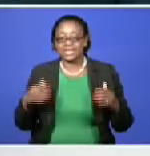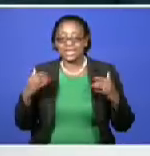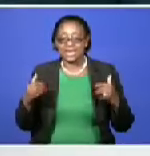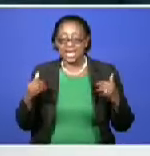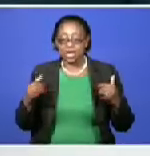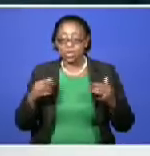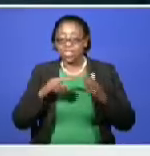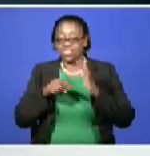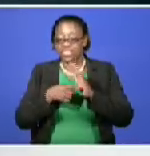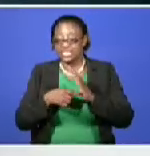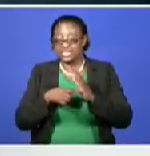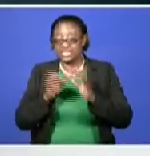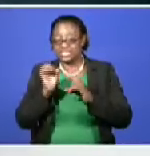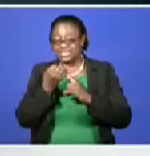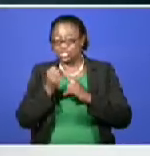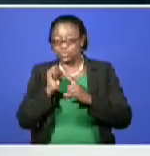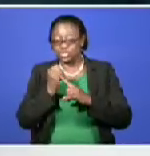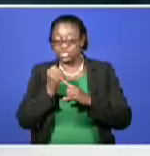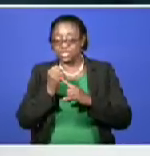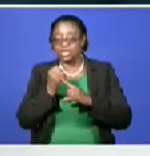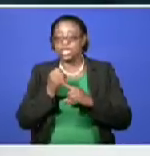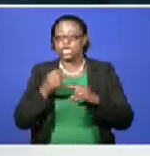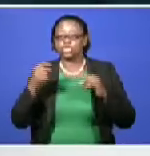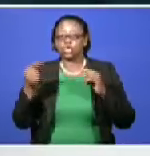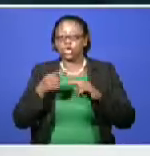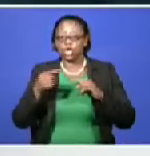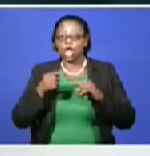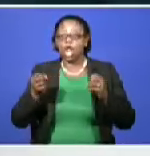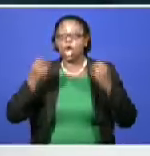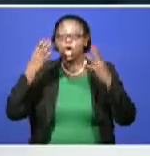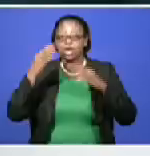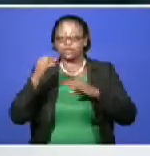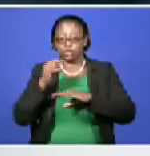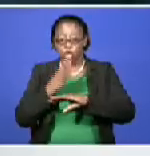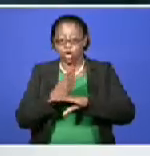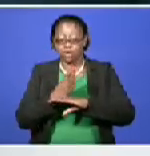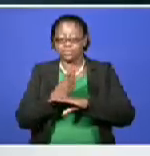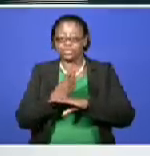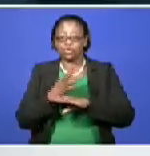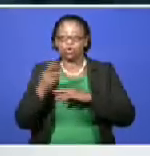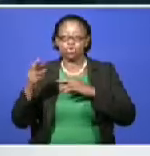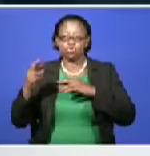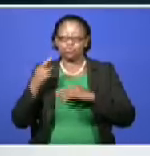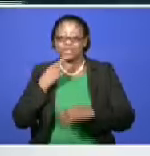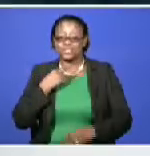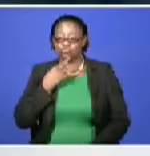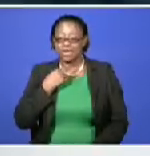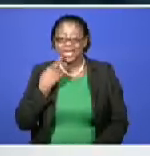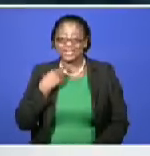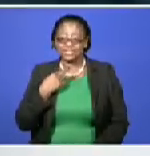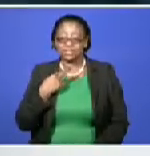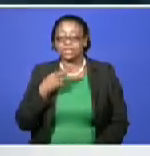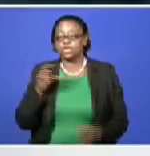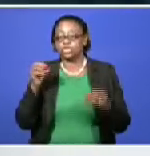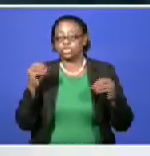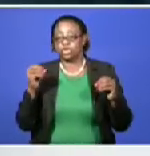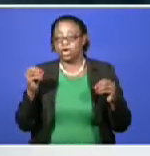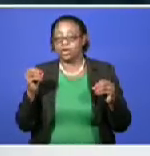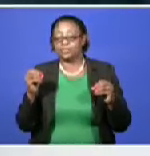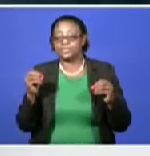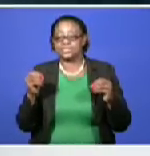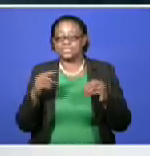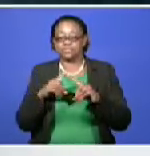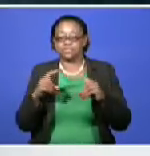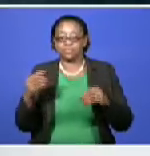this situation is impacting jobs at some of those franchise restaurants and stores, 500 to be